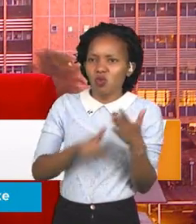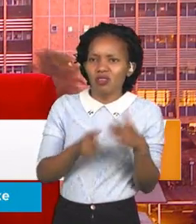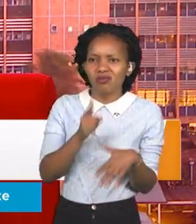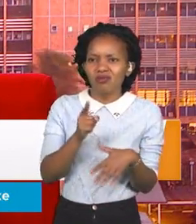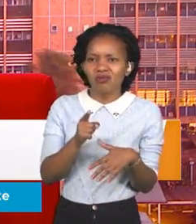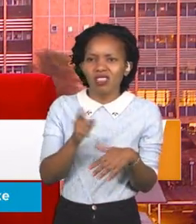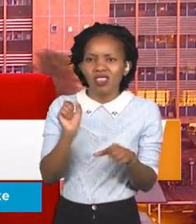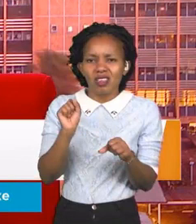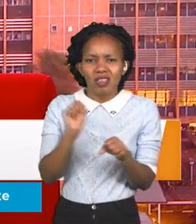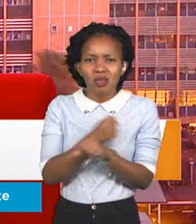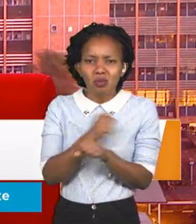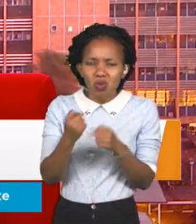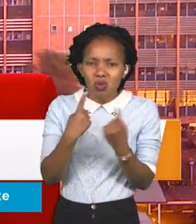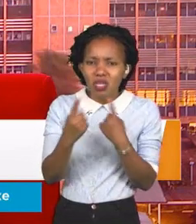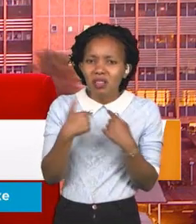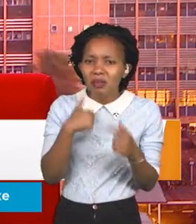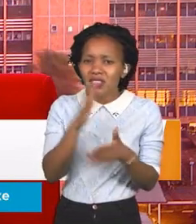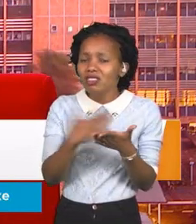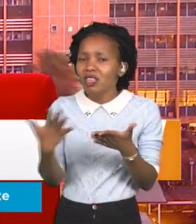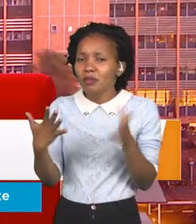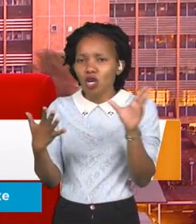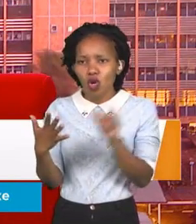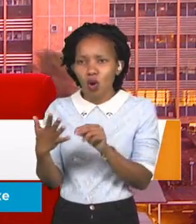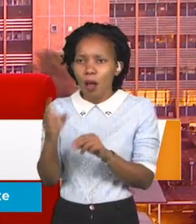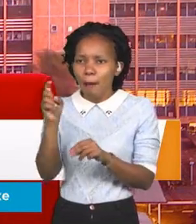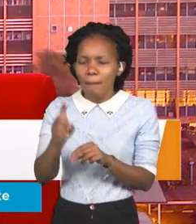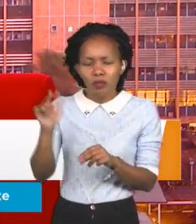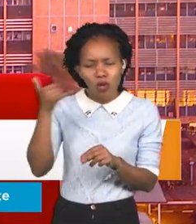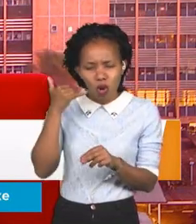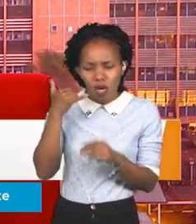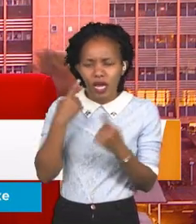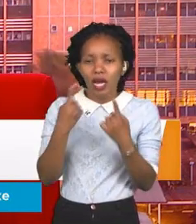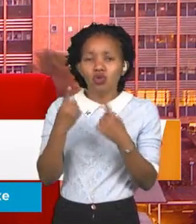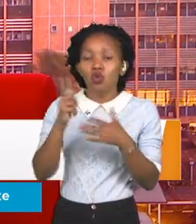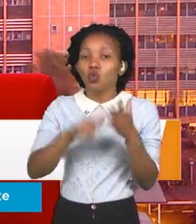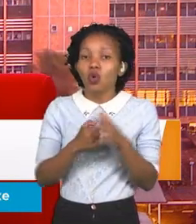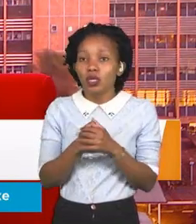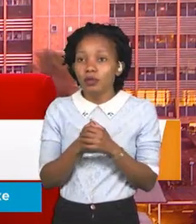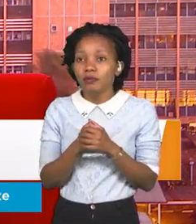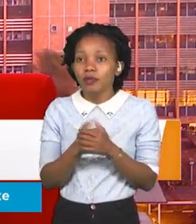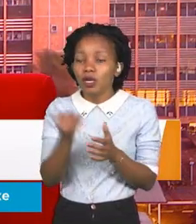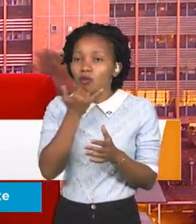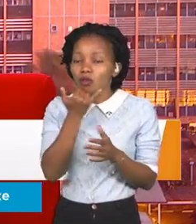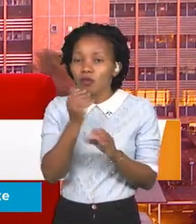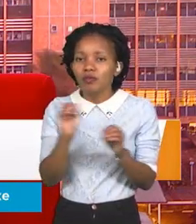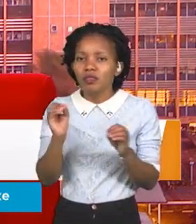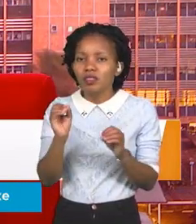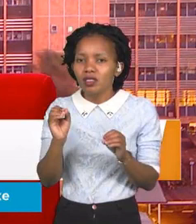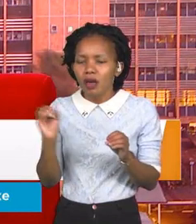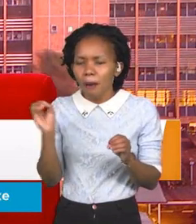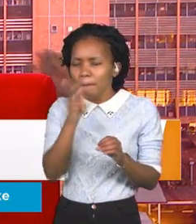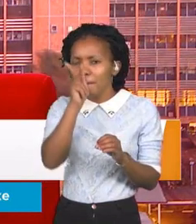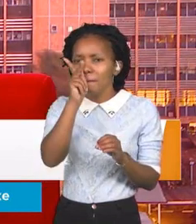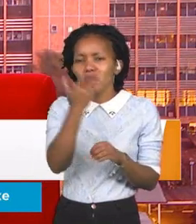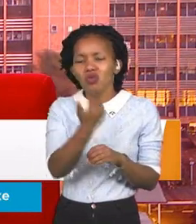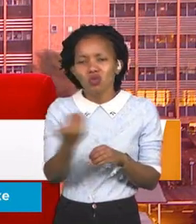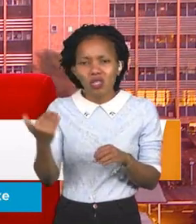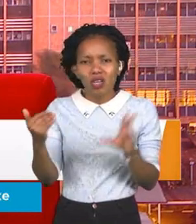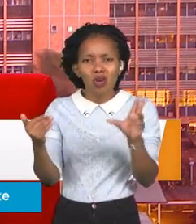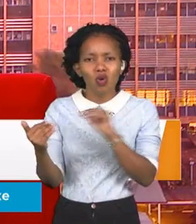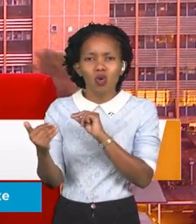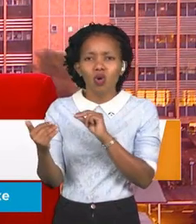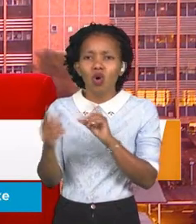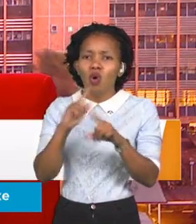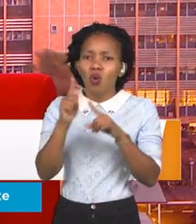siezi mwambia kitu, mm-hmm. no, mm-hmm. I am to be called and told. And we should not be screaming at our children. You have conversation. Yeah, when I